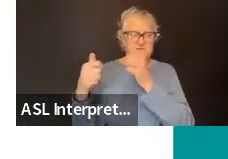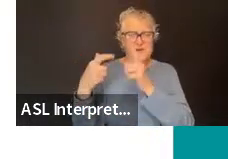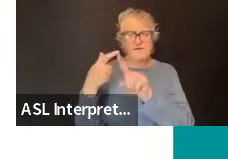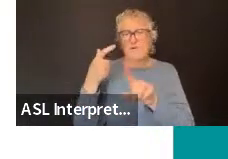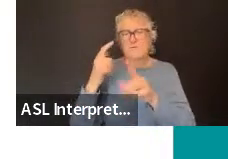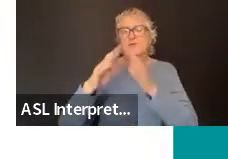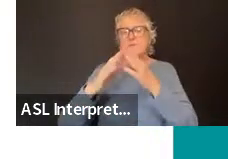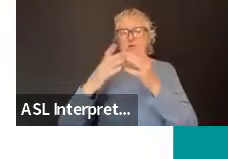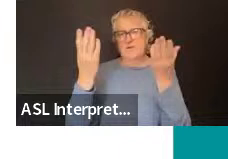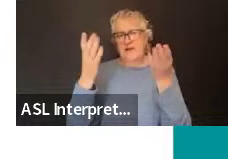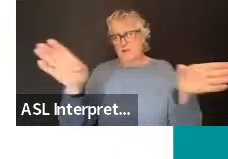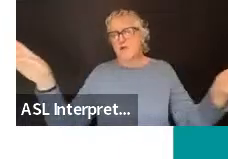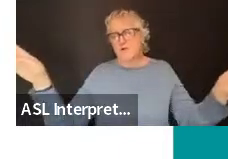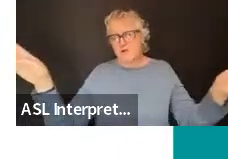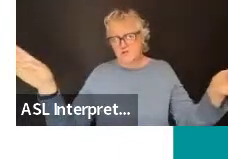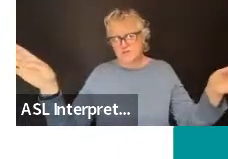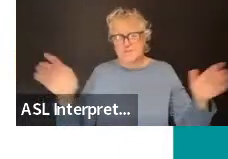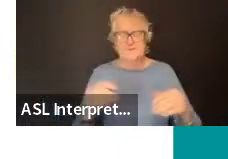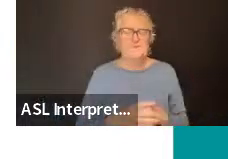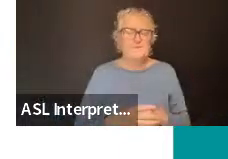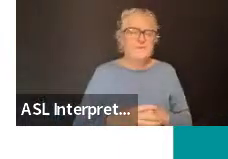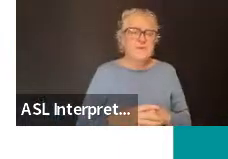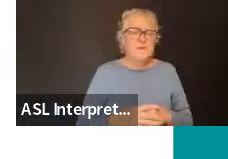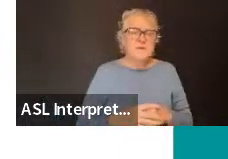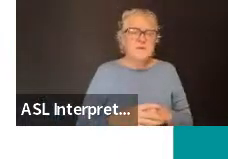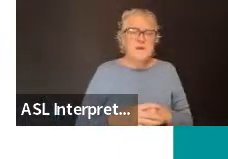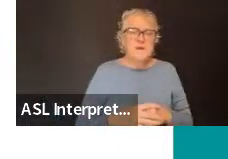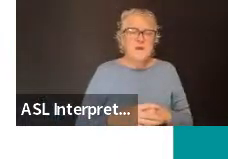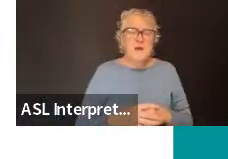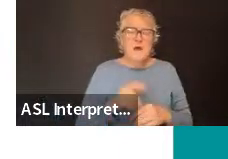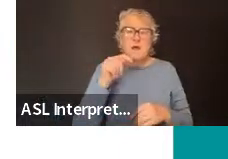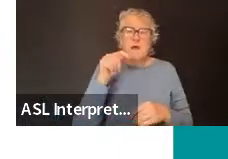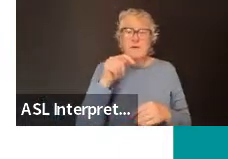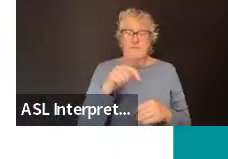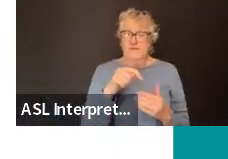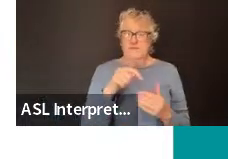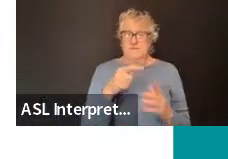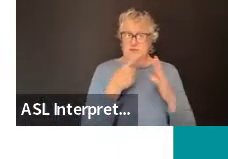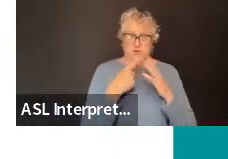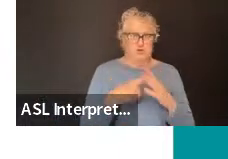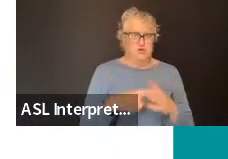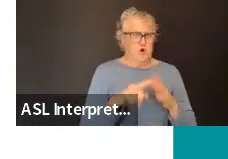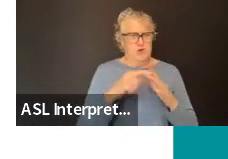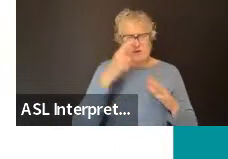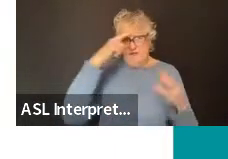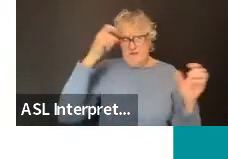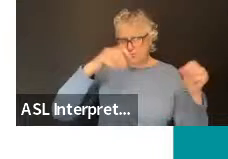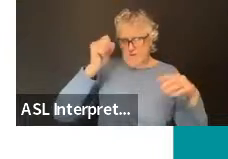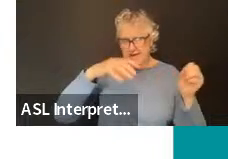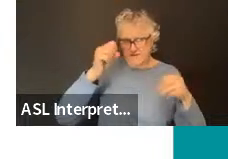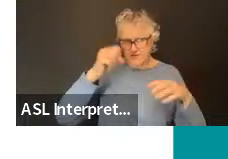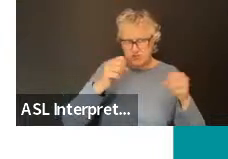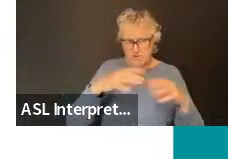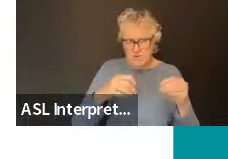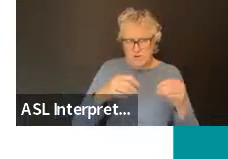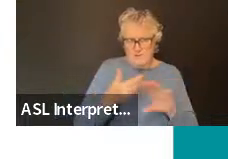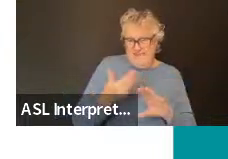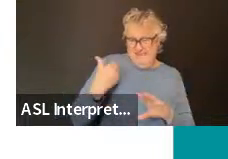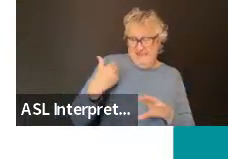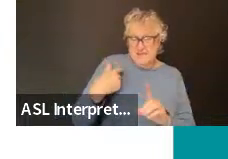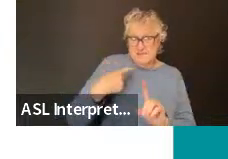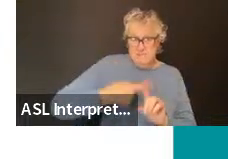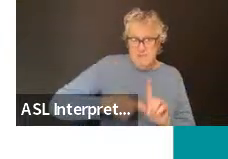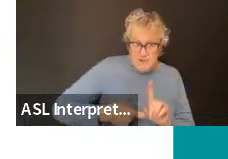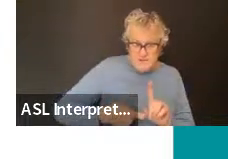So the community benefits process started with a brainstorm phase. Just last month, we started to move into reviewing and refining those